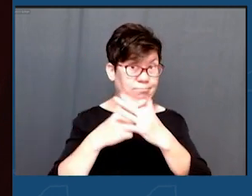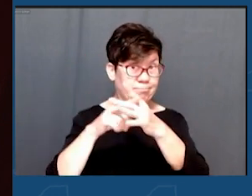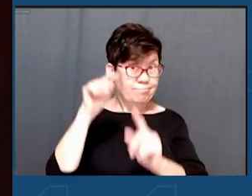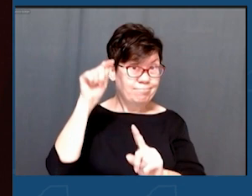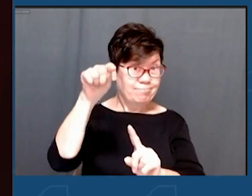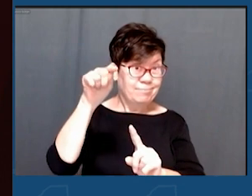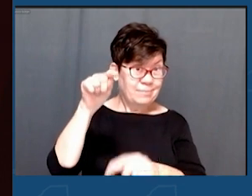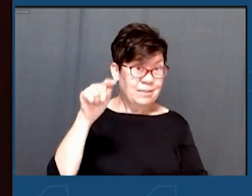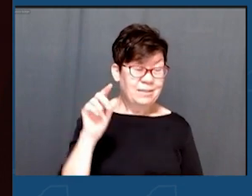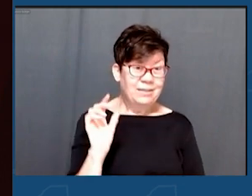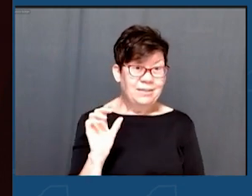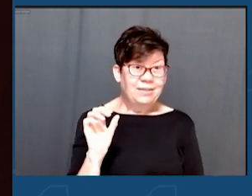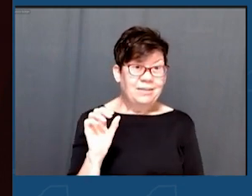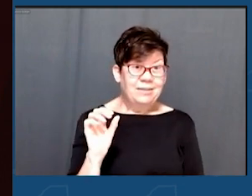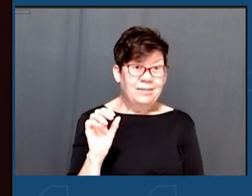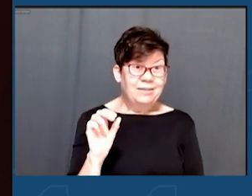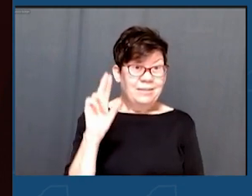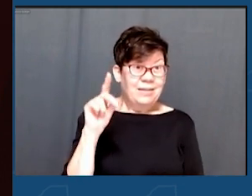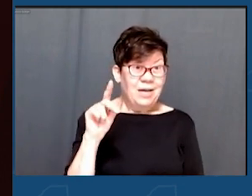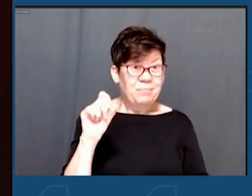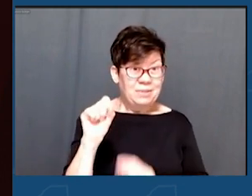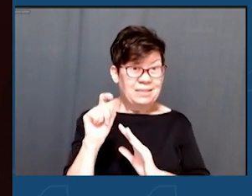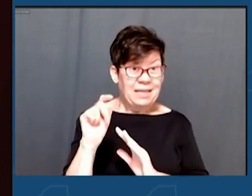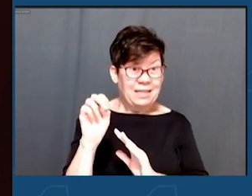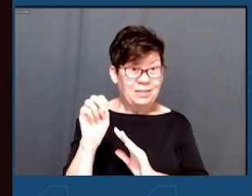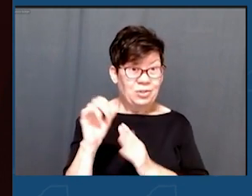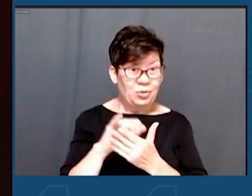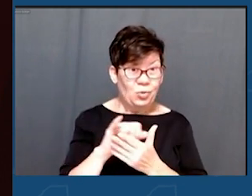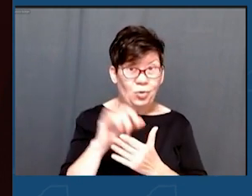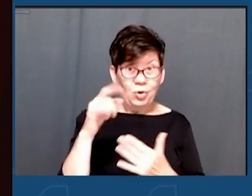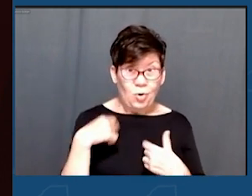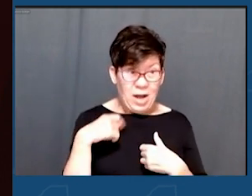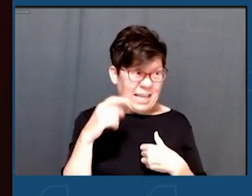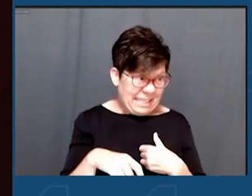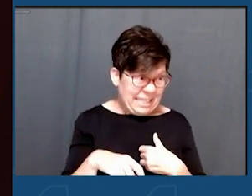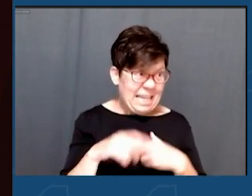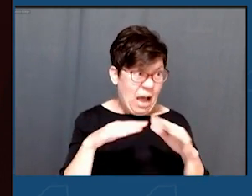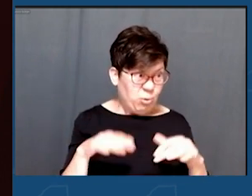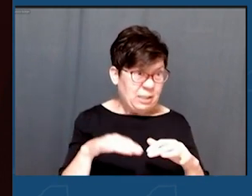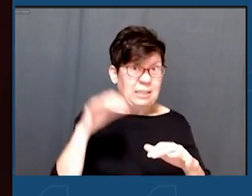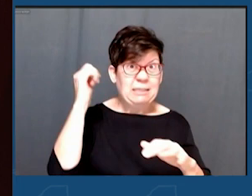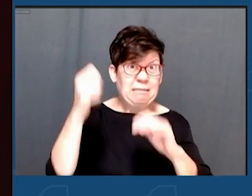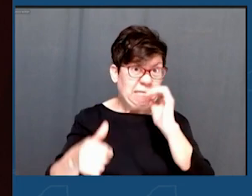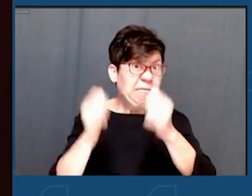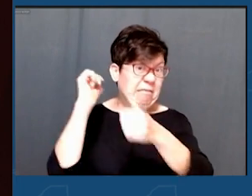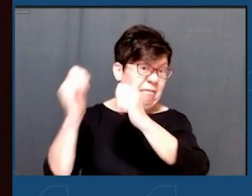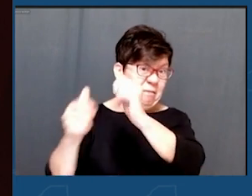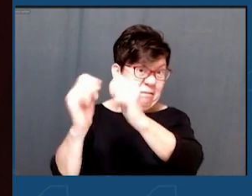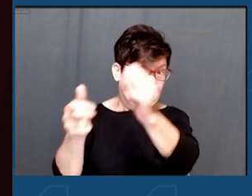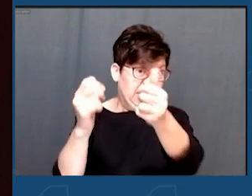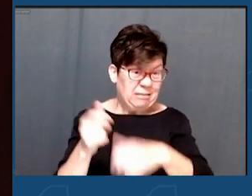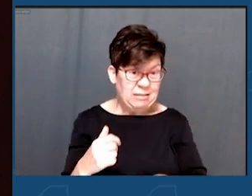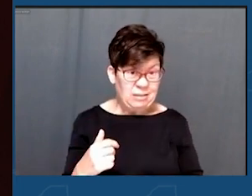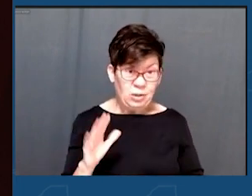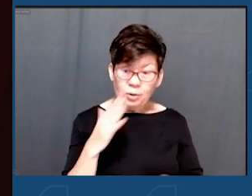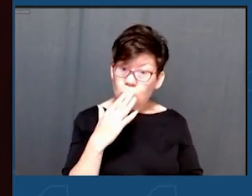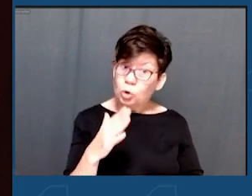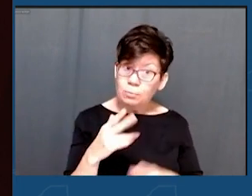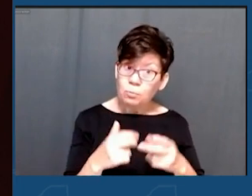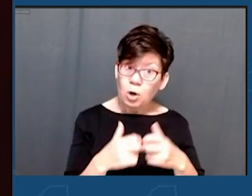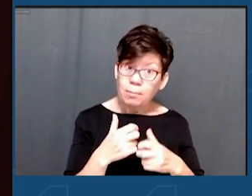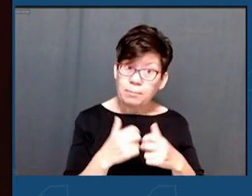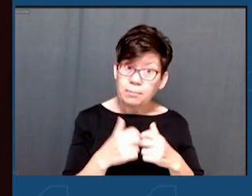put houses out there so these people can live in them. So this is a good problem to have. We can manage this, and that's just one